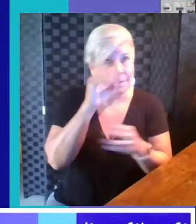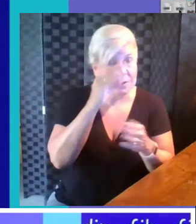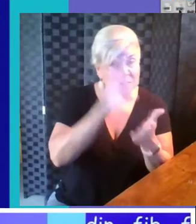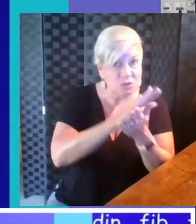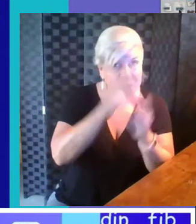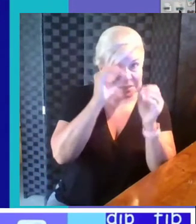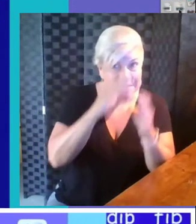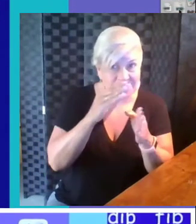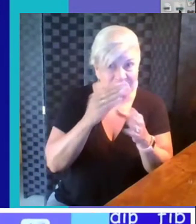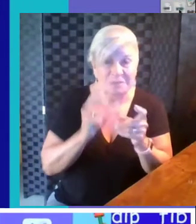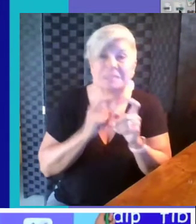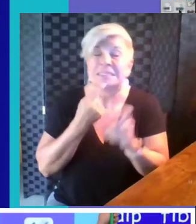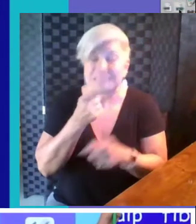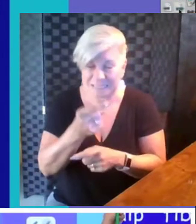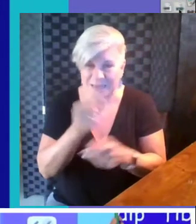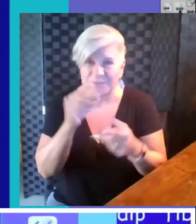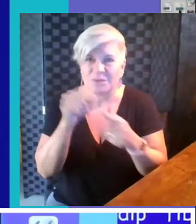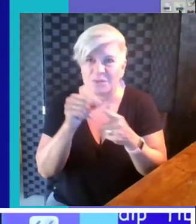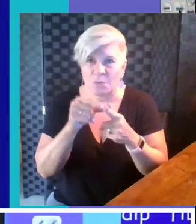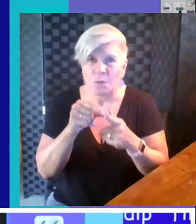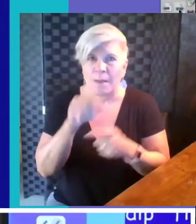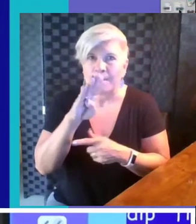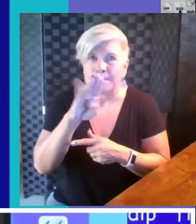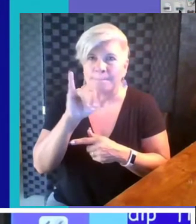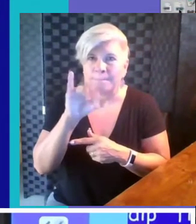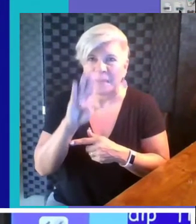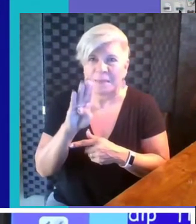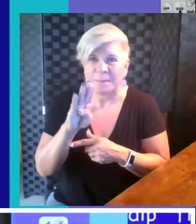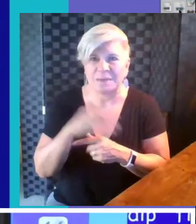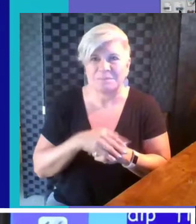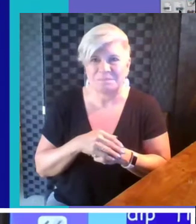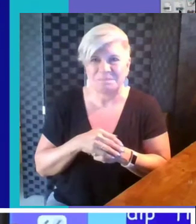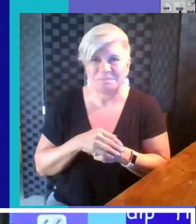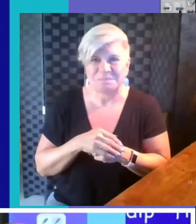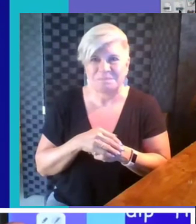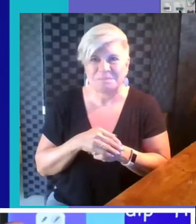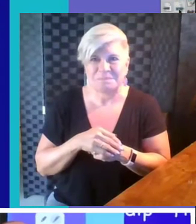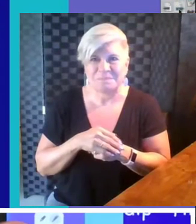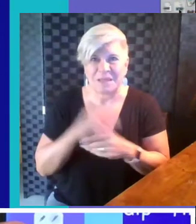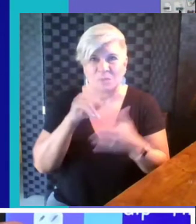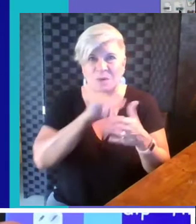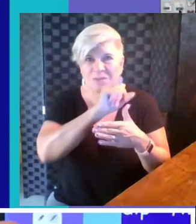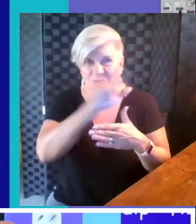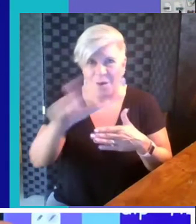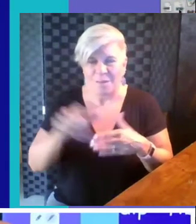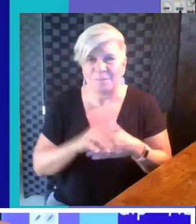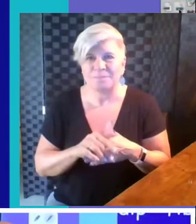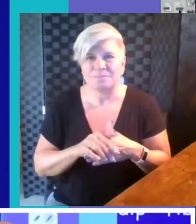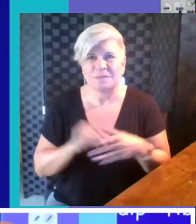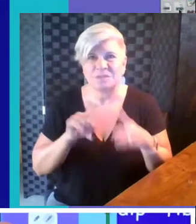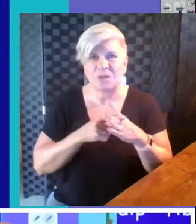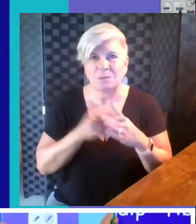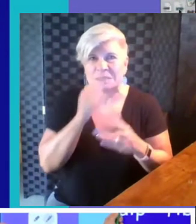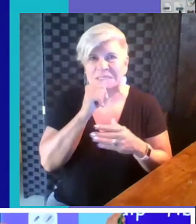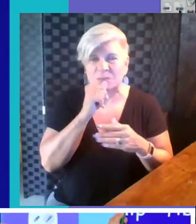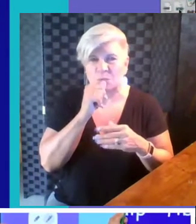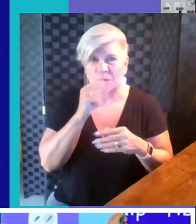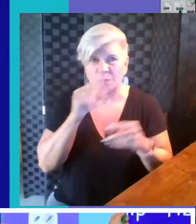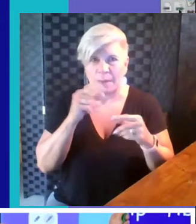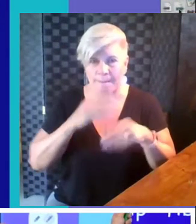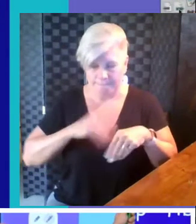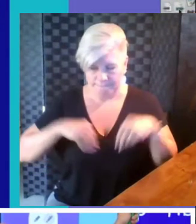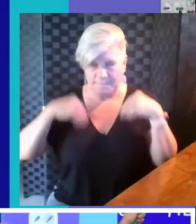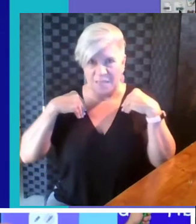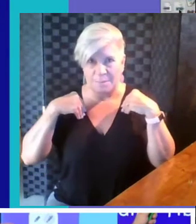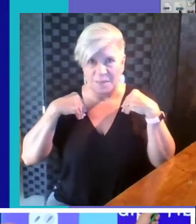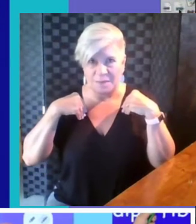teacher you need to share the word with, the final secret word for us is bib. Let's read all these words. We'll start with our secret word.